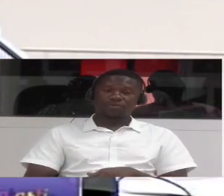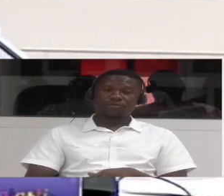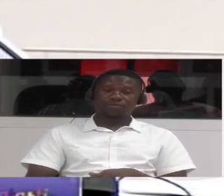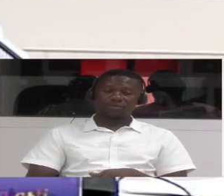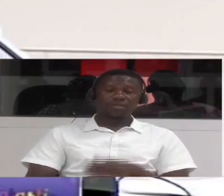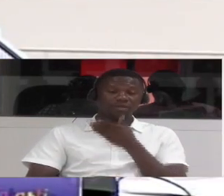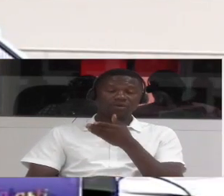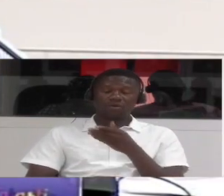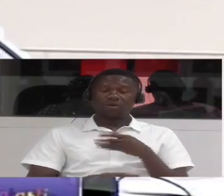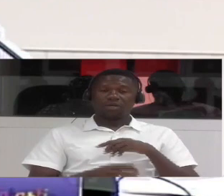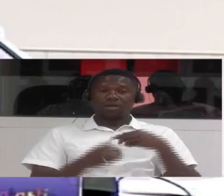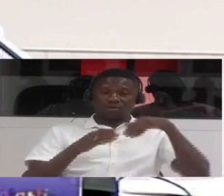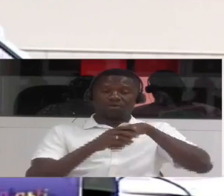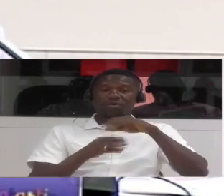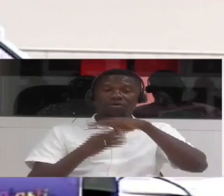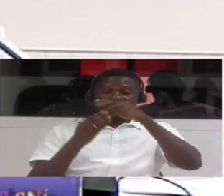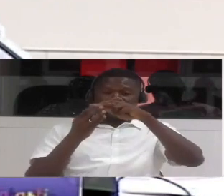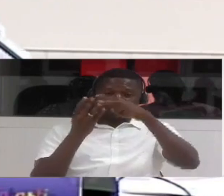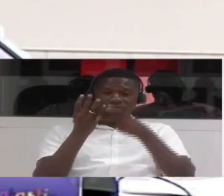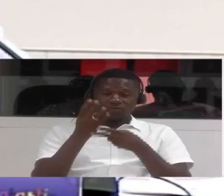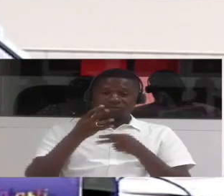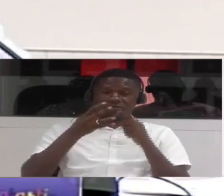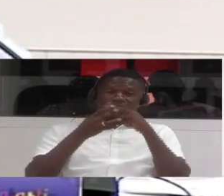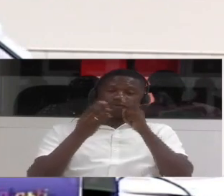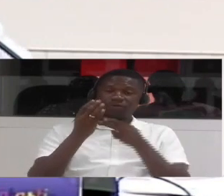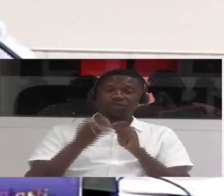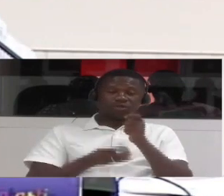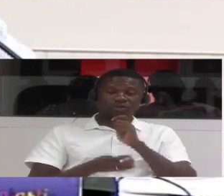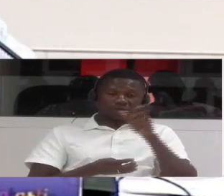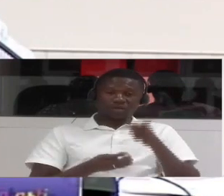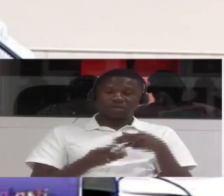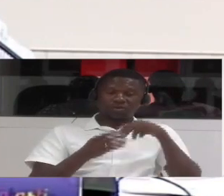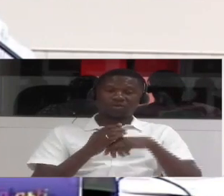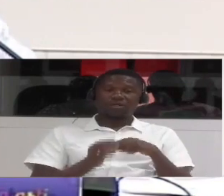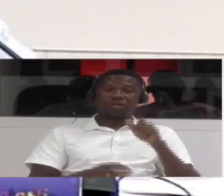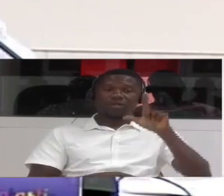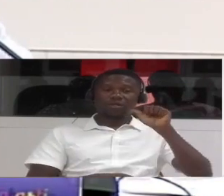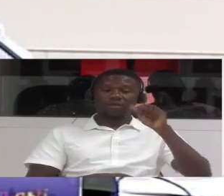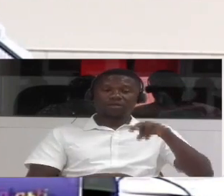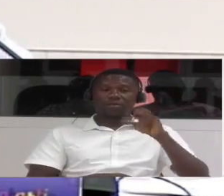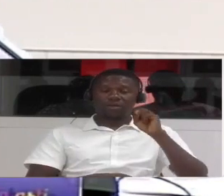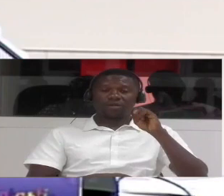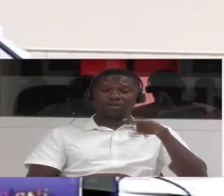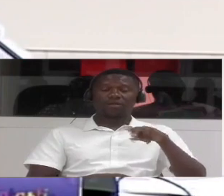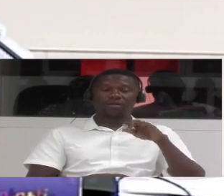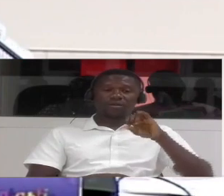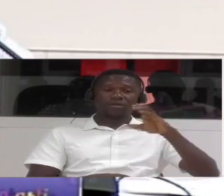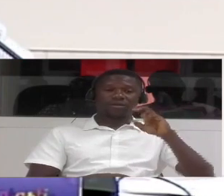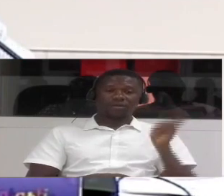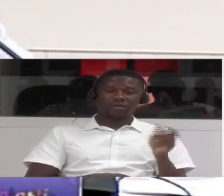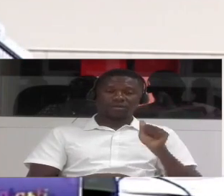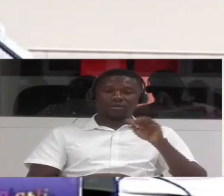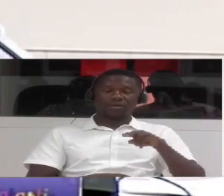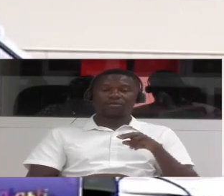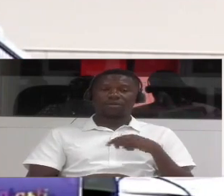rounded up, including Lamin Cham and Pamo Dufal, and also Musa Sharif. And